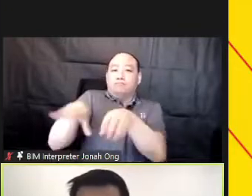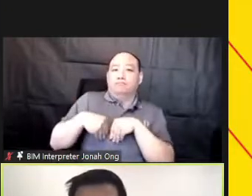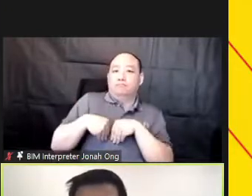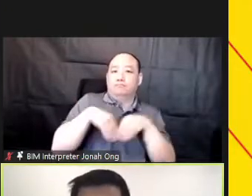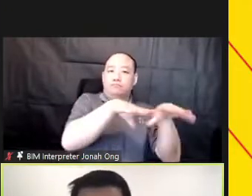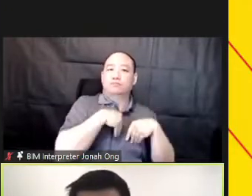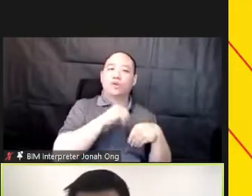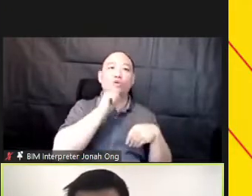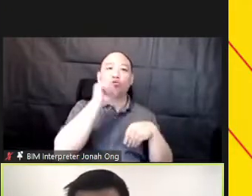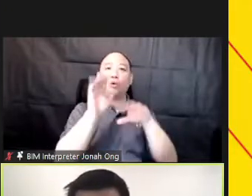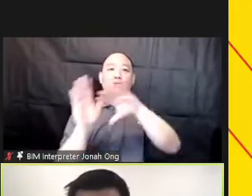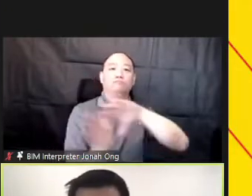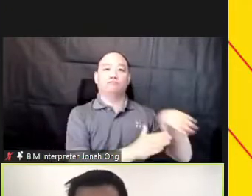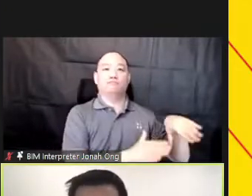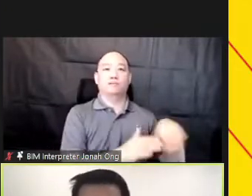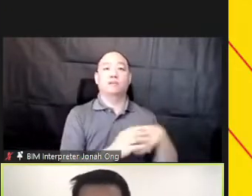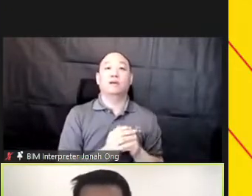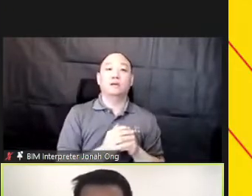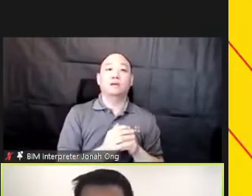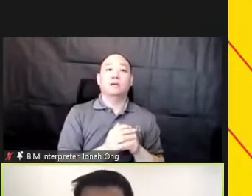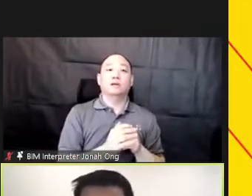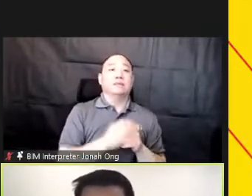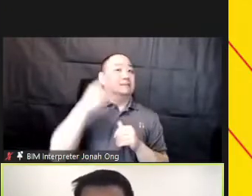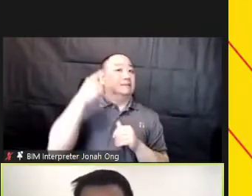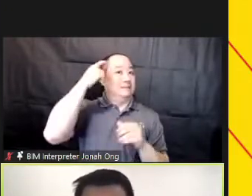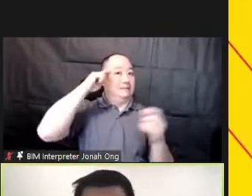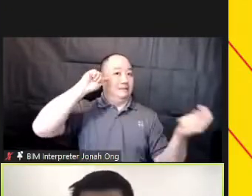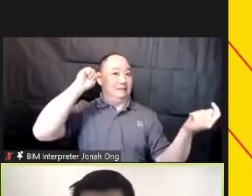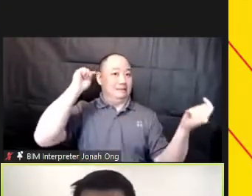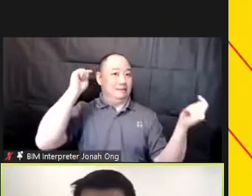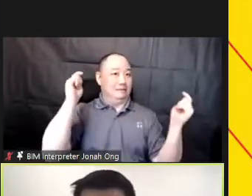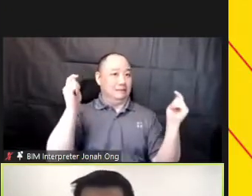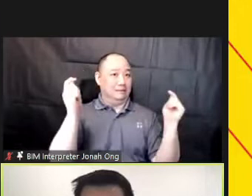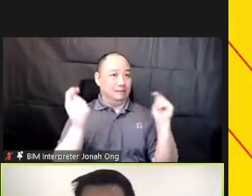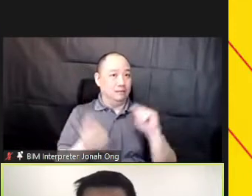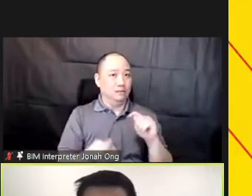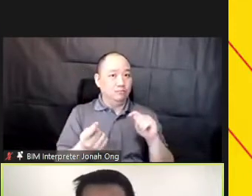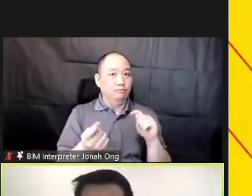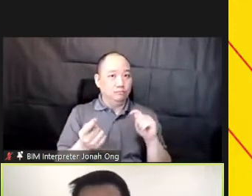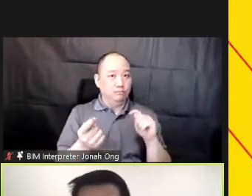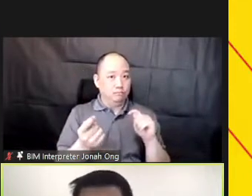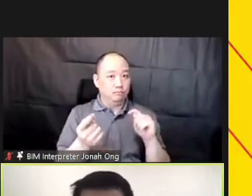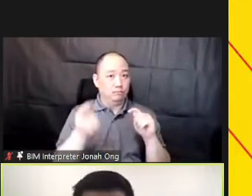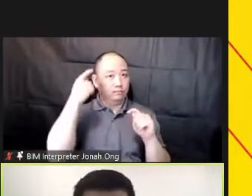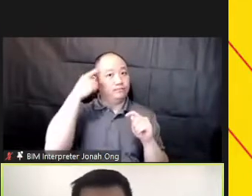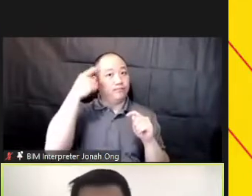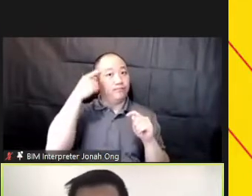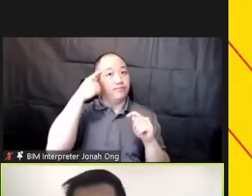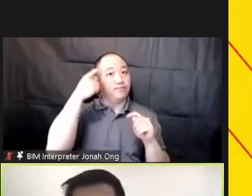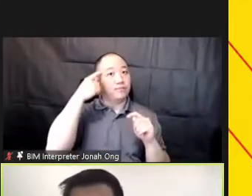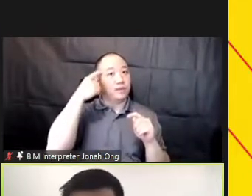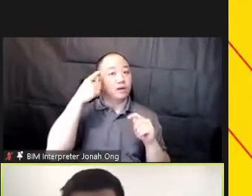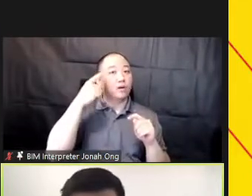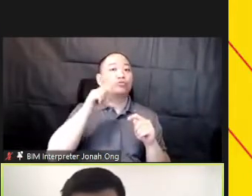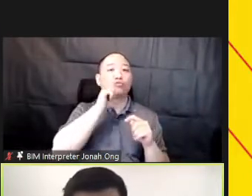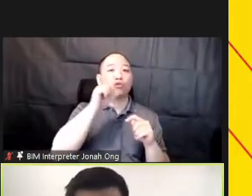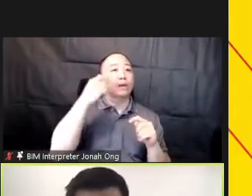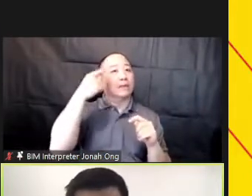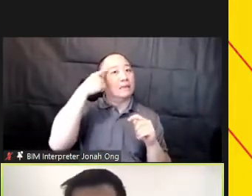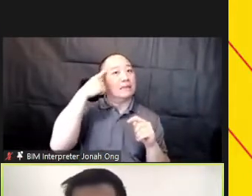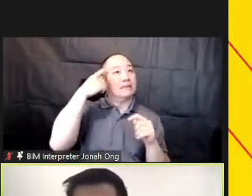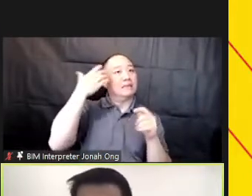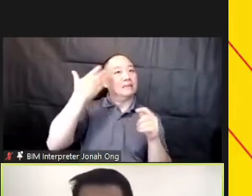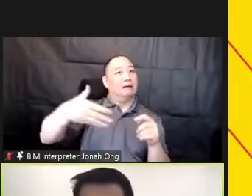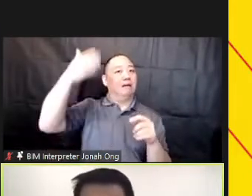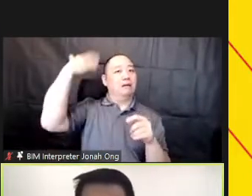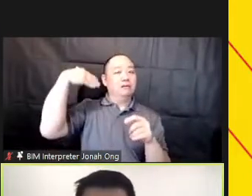structures of colonial natures, as well as the impact of the new economic policy or NEP, the demand surrounding it in the 1970s.